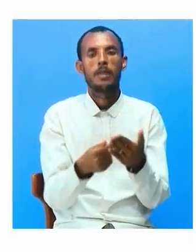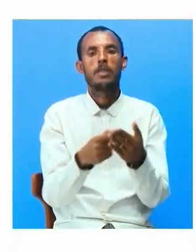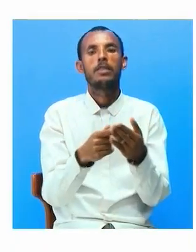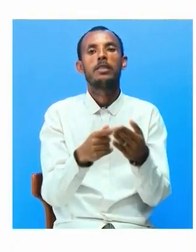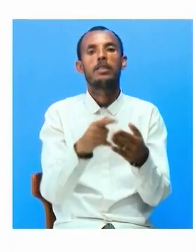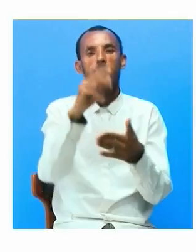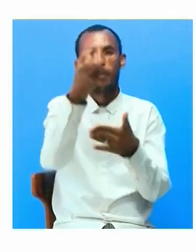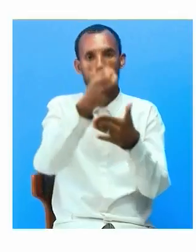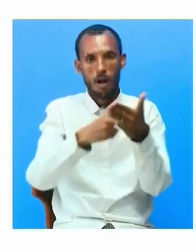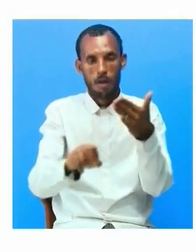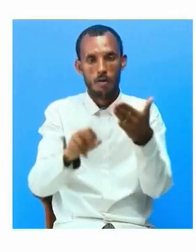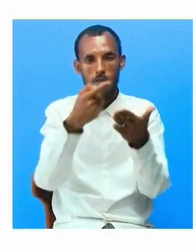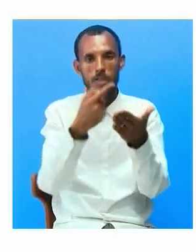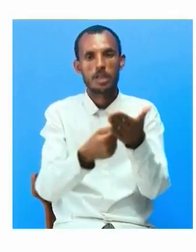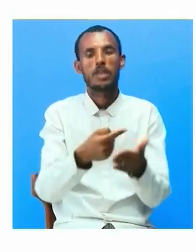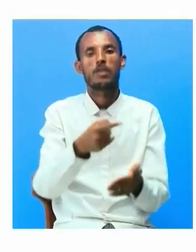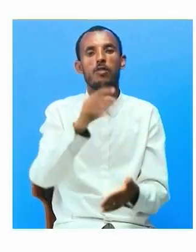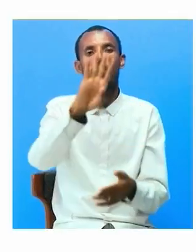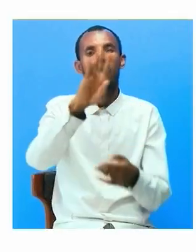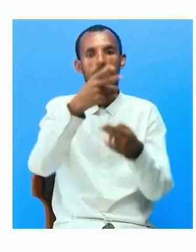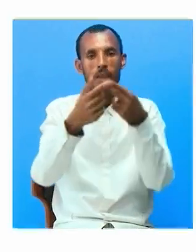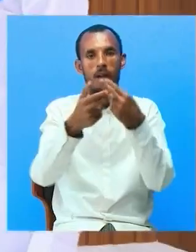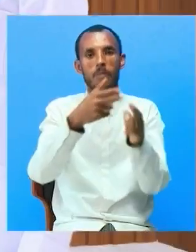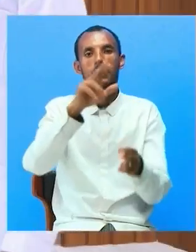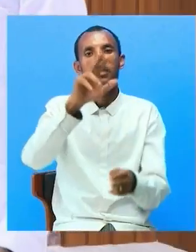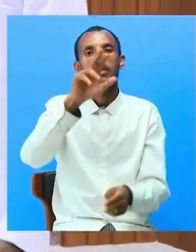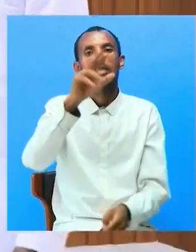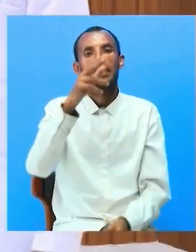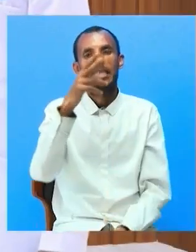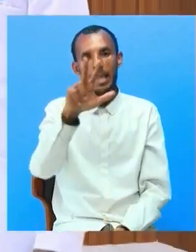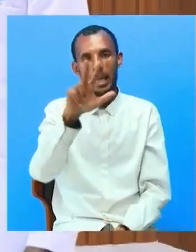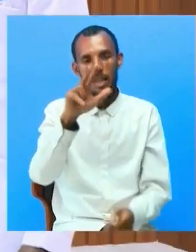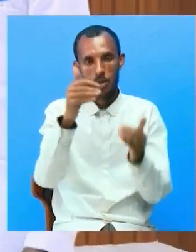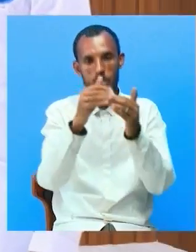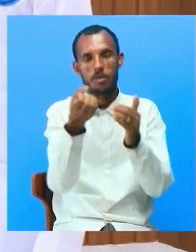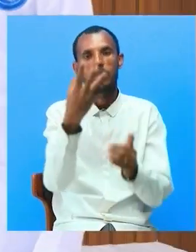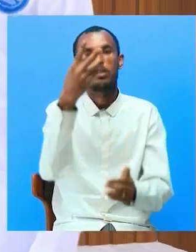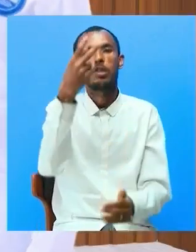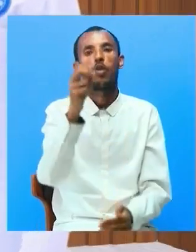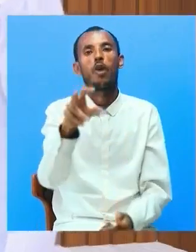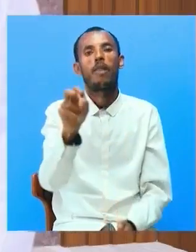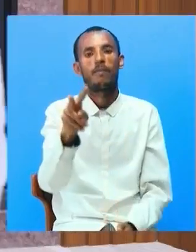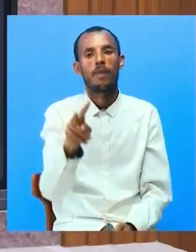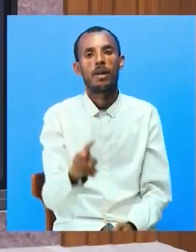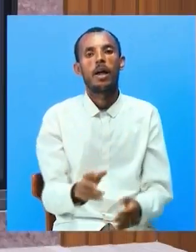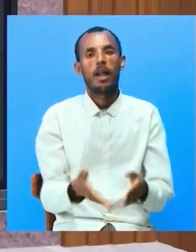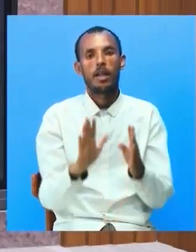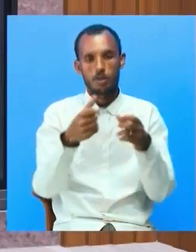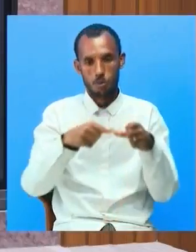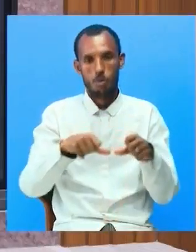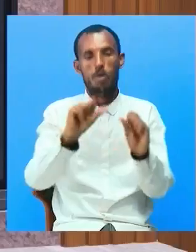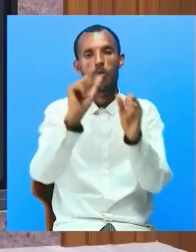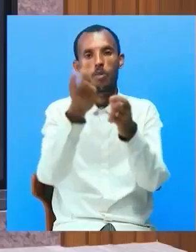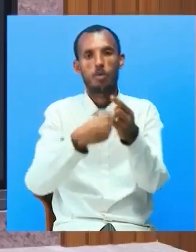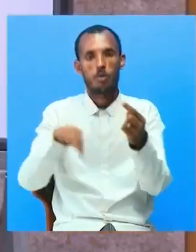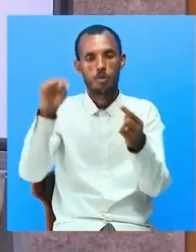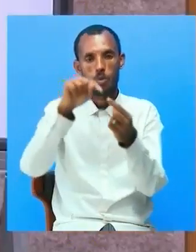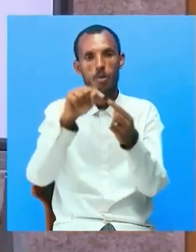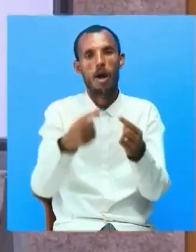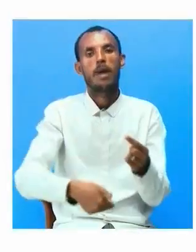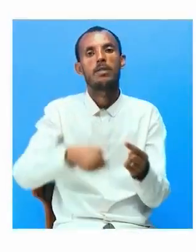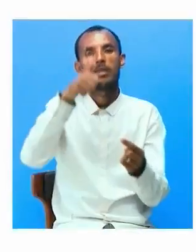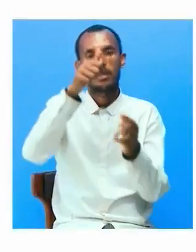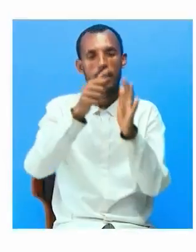of these two integers, 4 times 3, gives you 12. Now, let's continue to another